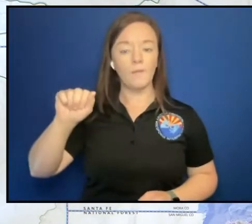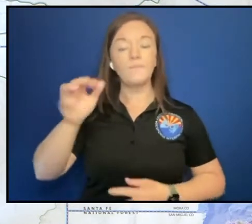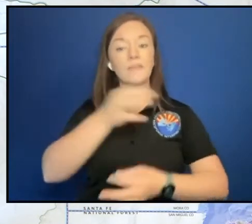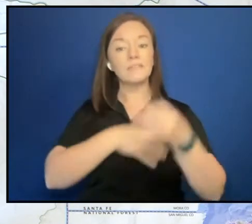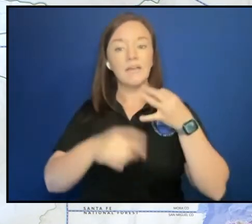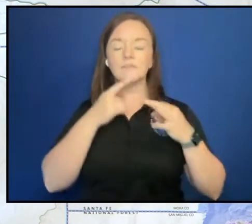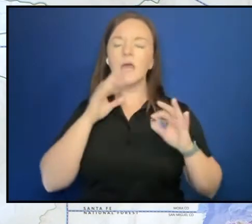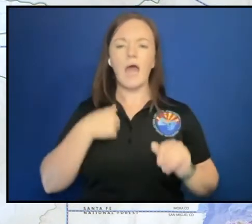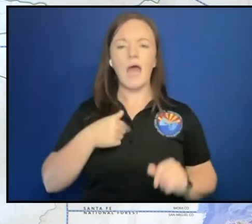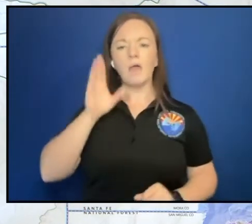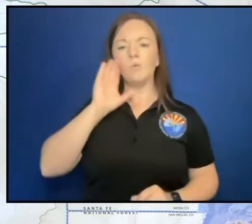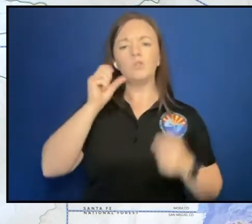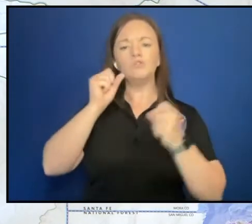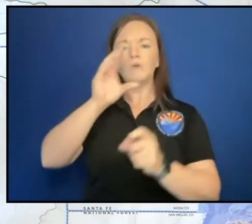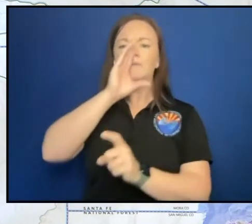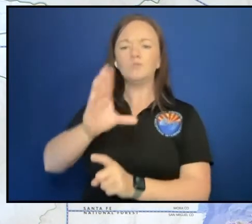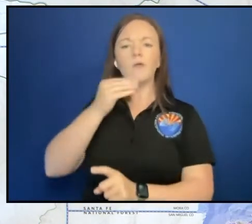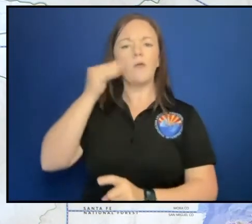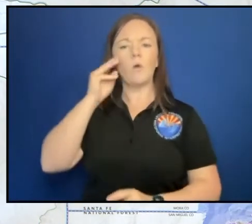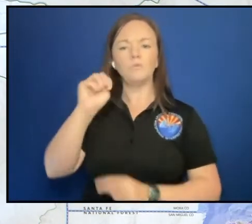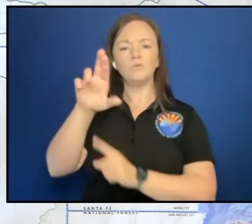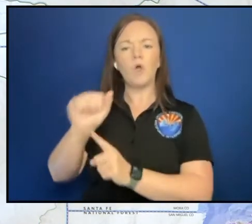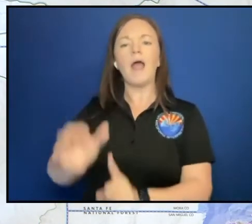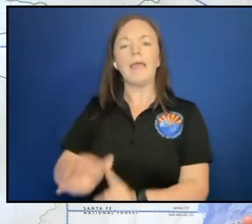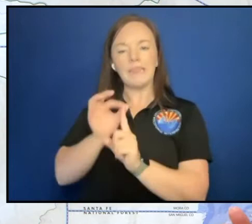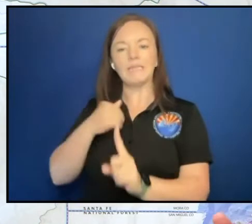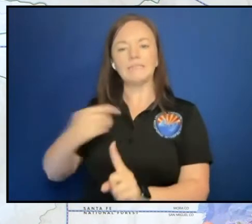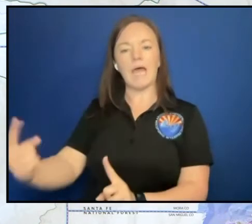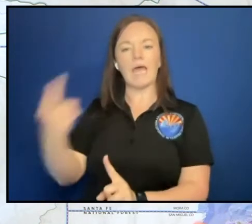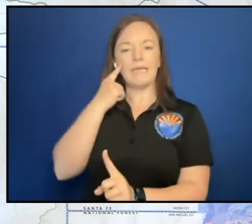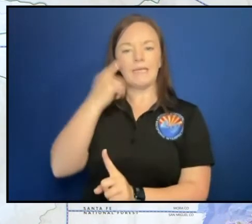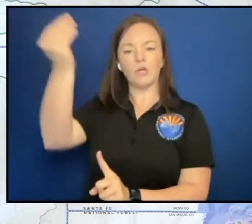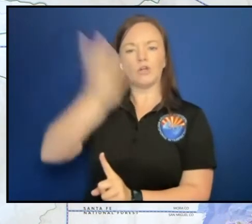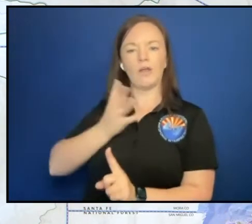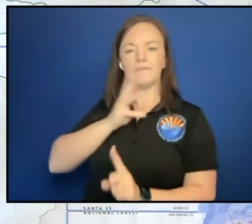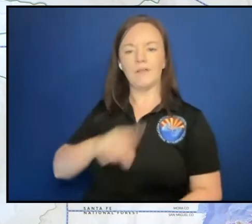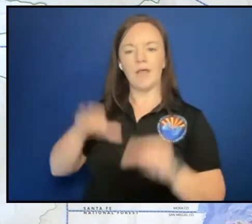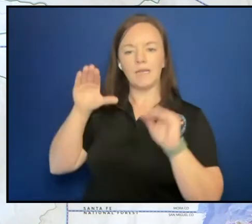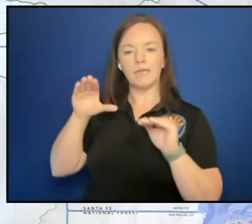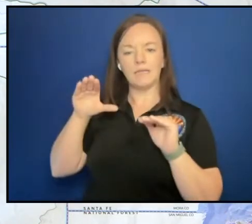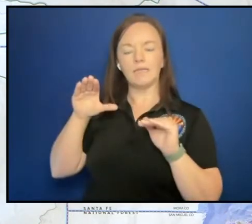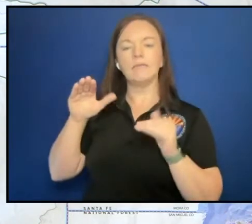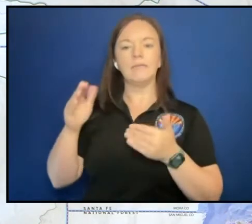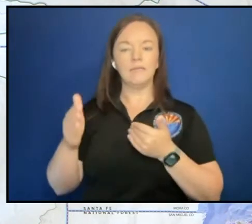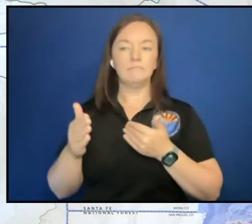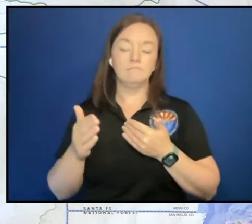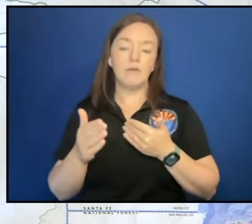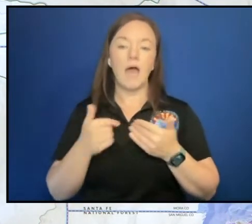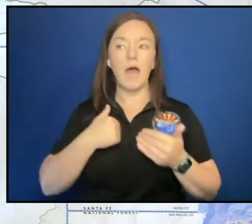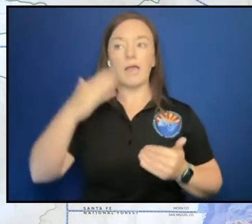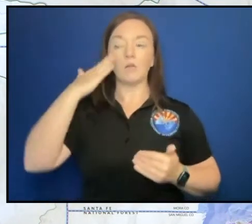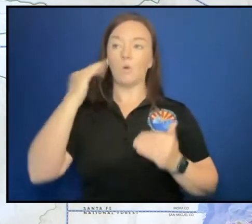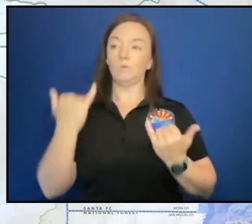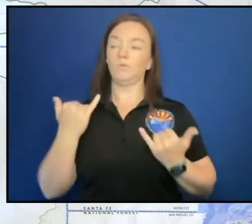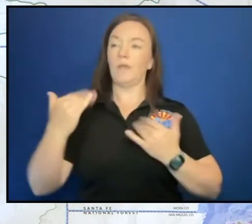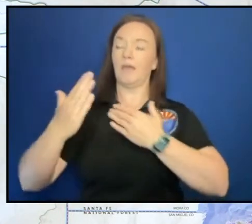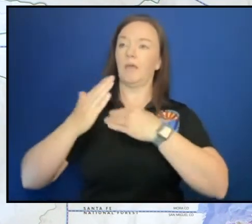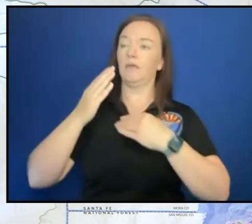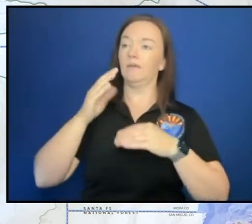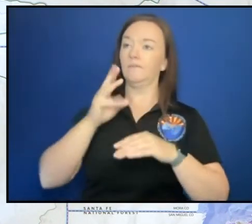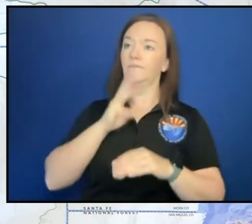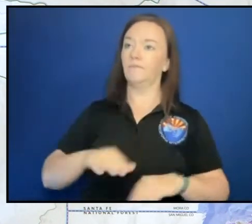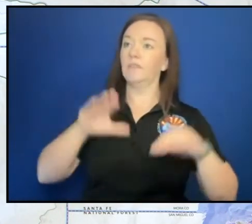unless I hear that there's some flooding, even though you know it's gonna rain, even if it's today underneath a flood watch. The